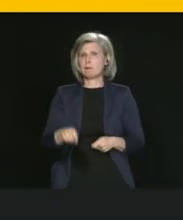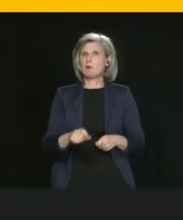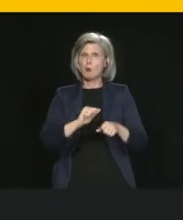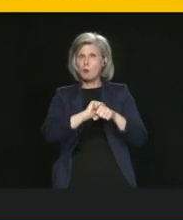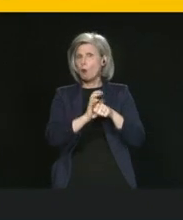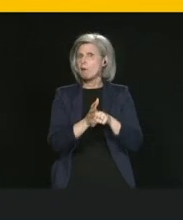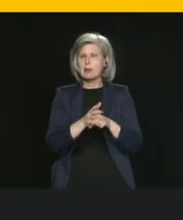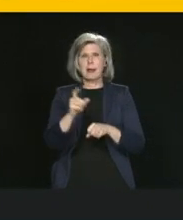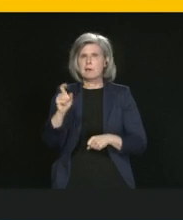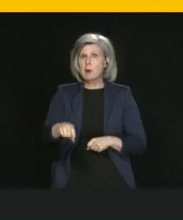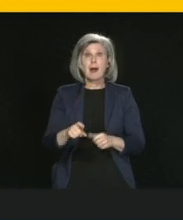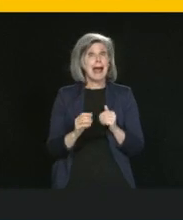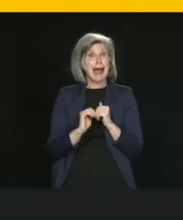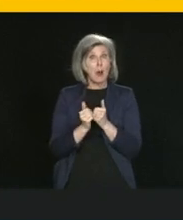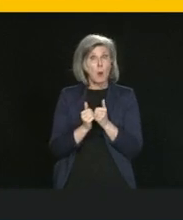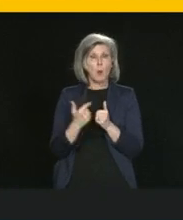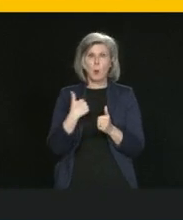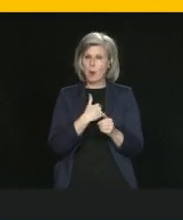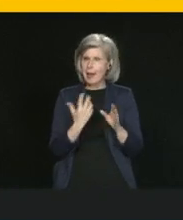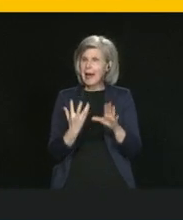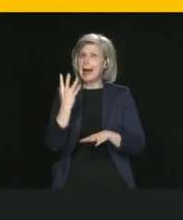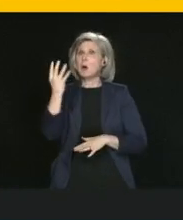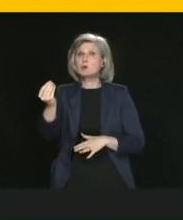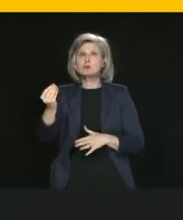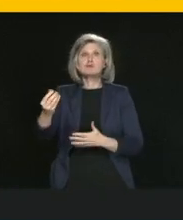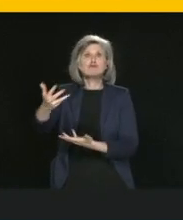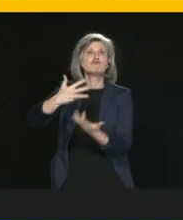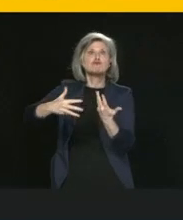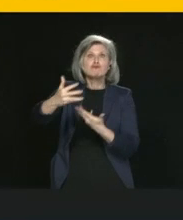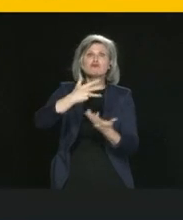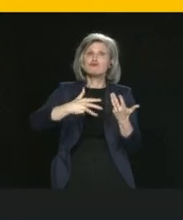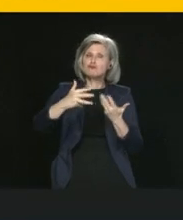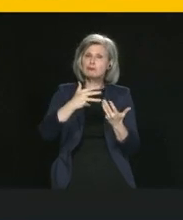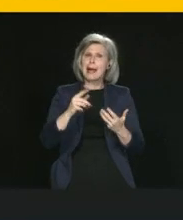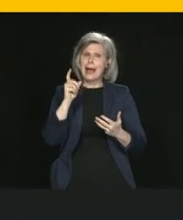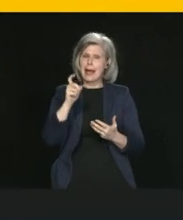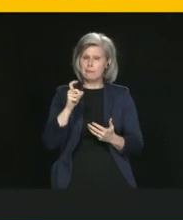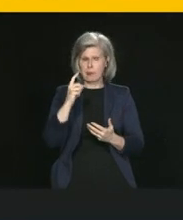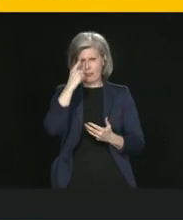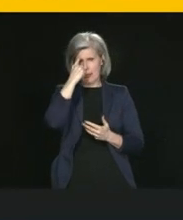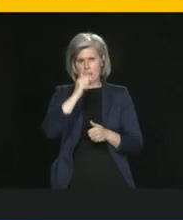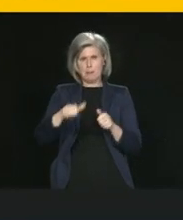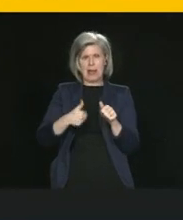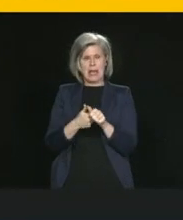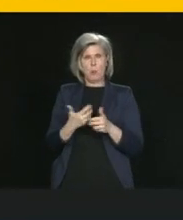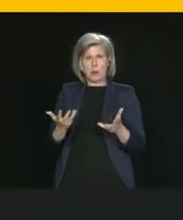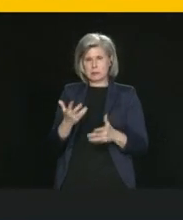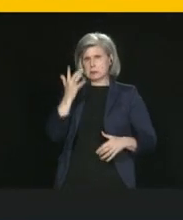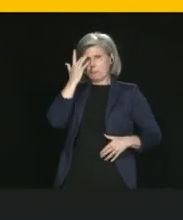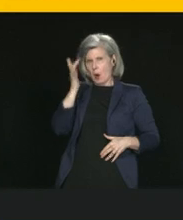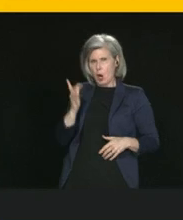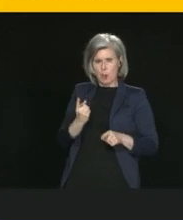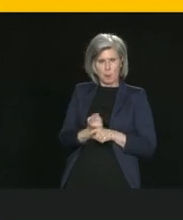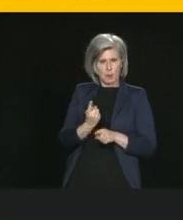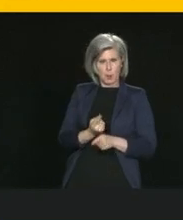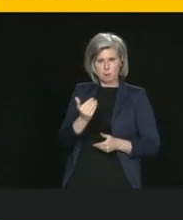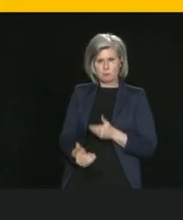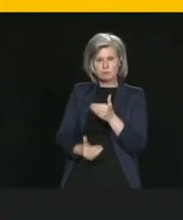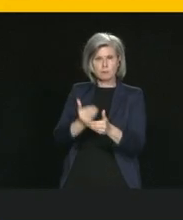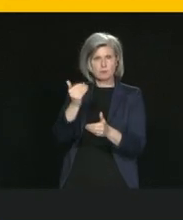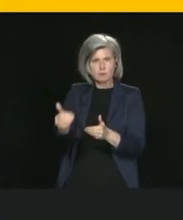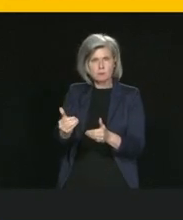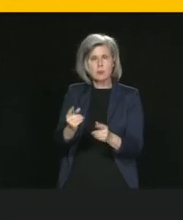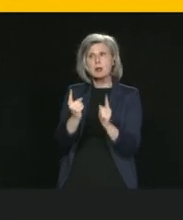with physical distancing, frequent hand washing, and cough etiquette. This includes wearing a non-medical mask in areas